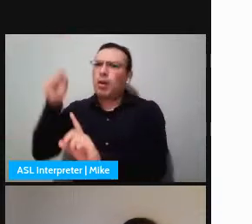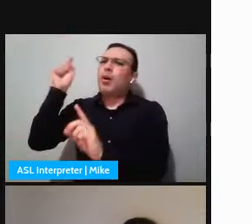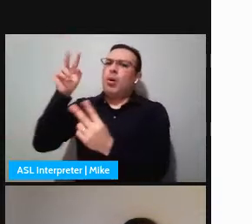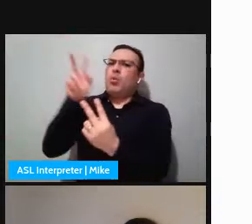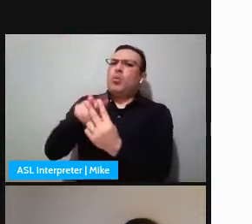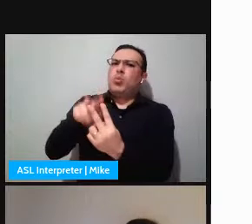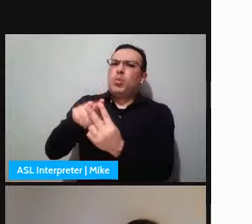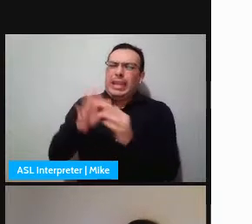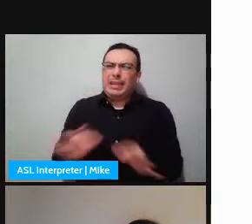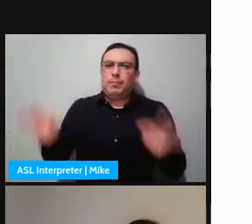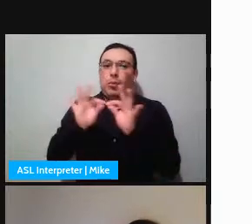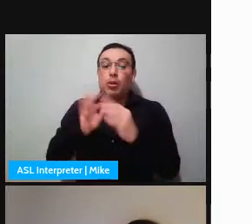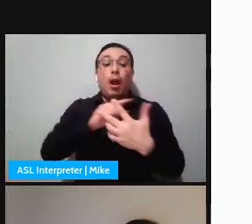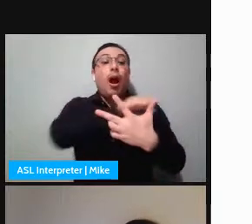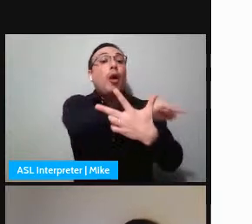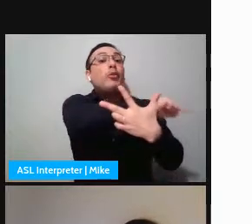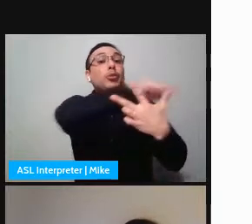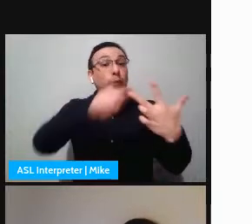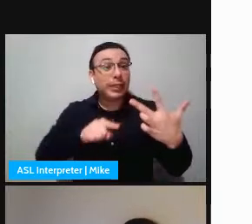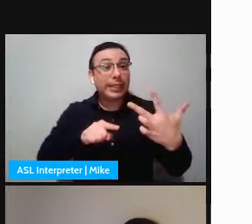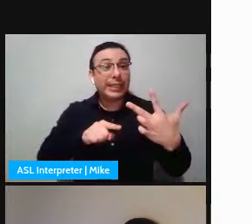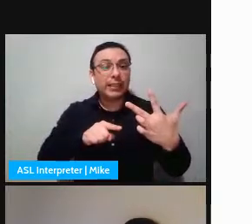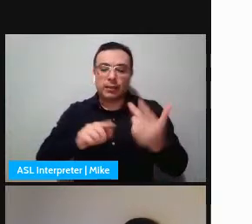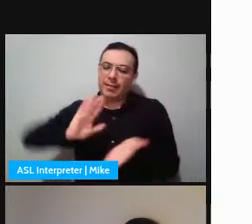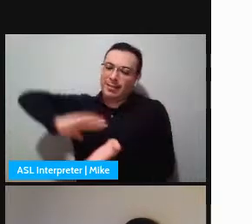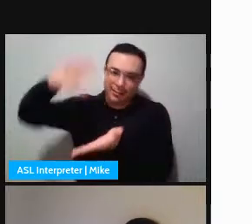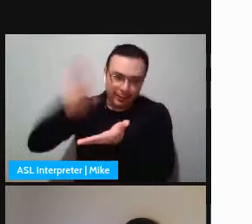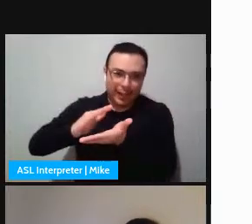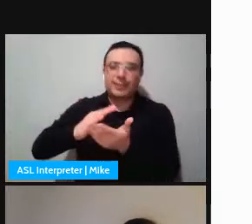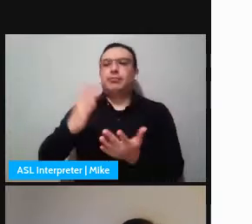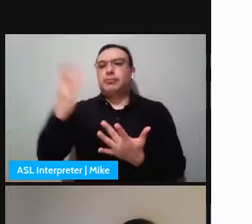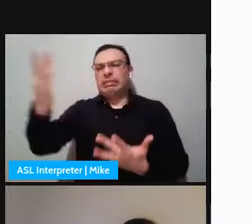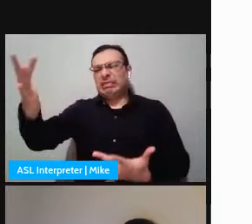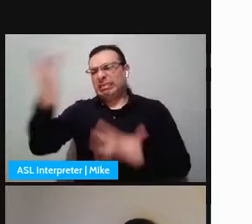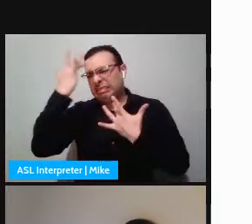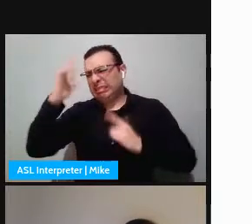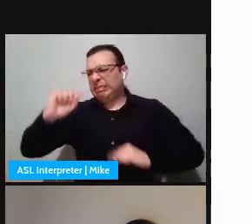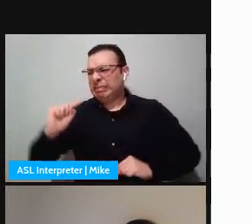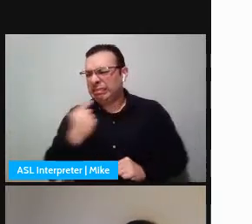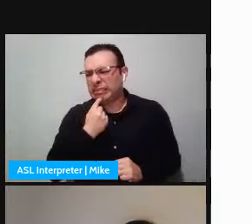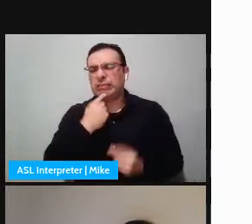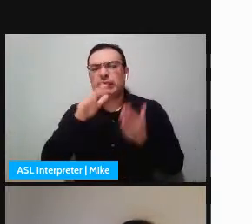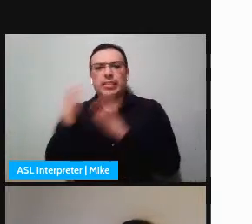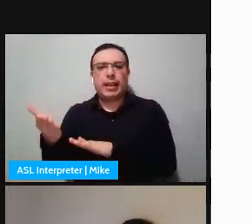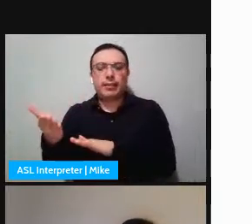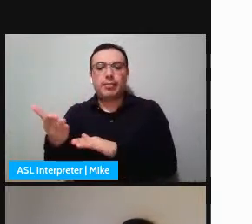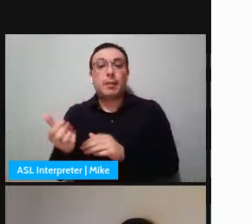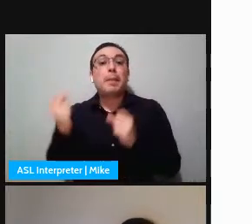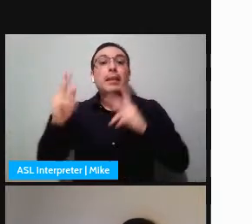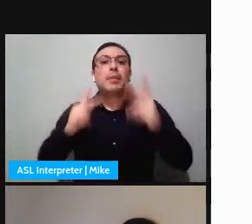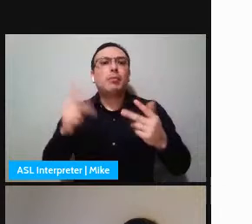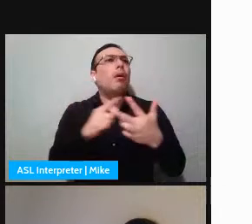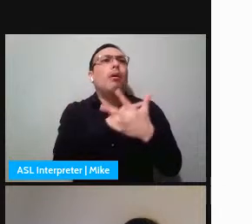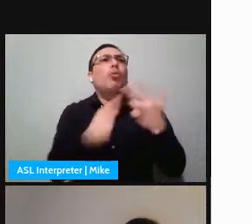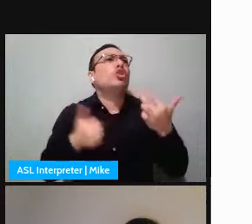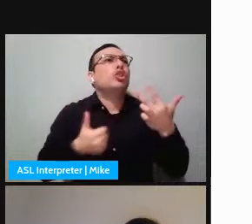these vaccines do that. And so people often ask, which vaccine should I get? You really should get the first vaccine